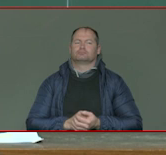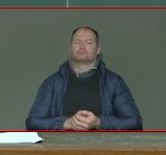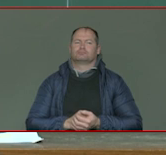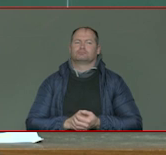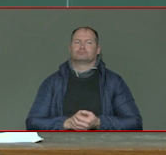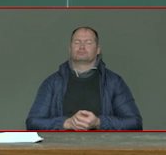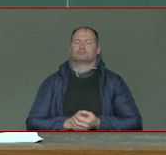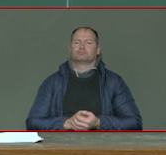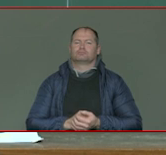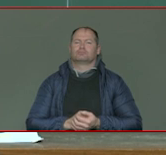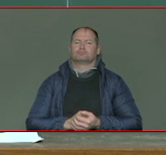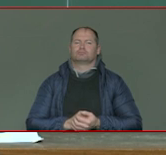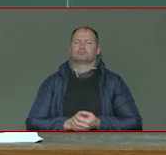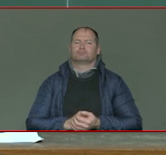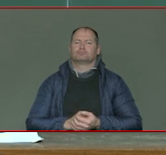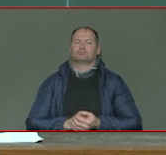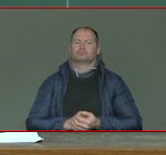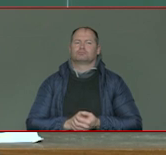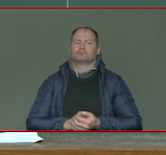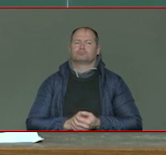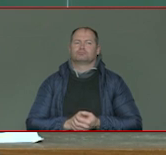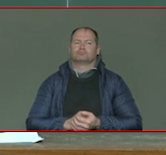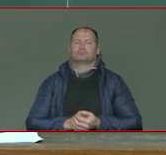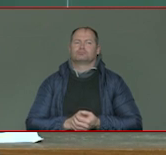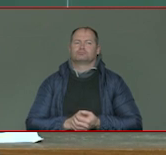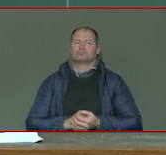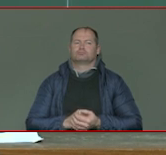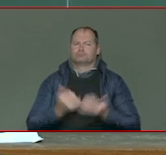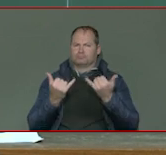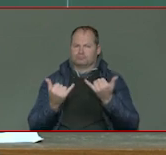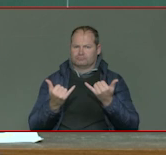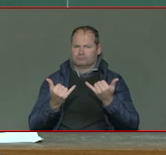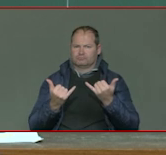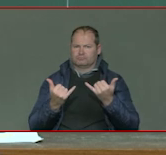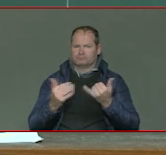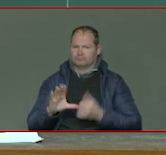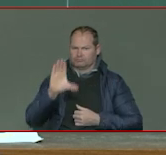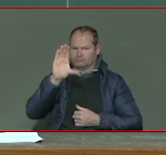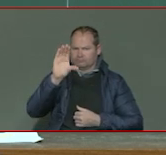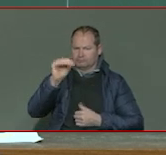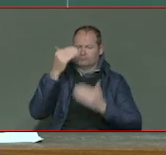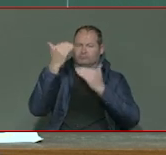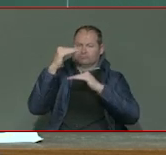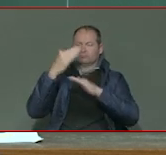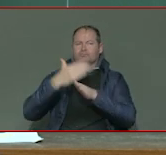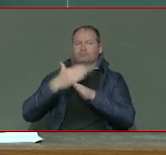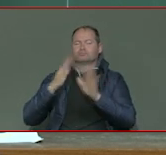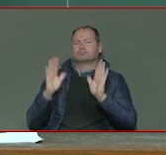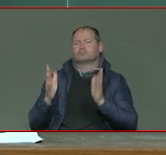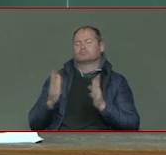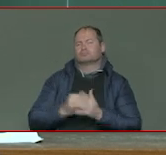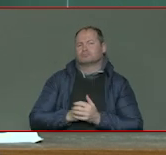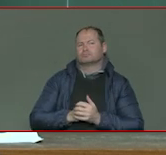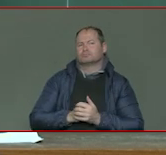People, I'm just going to ask you again, how do I work out a limit? I put that x value into the